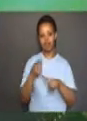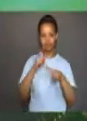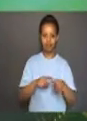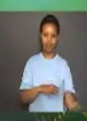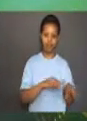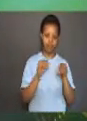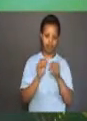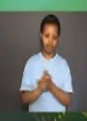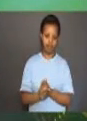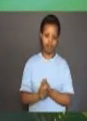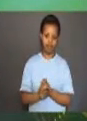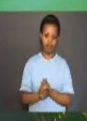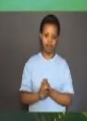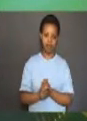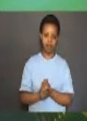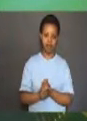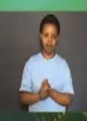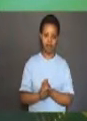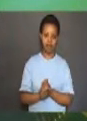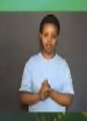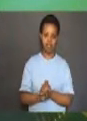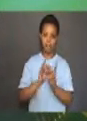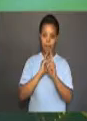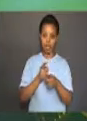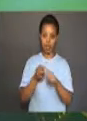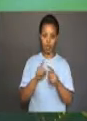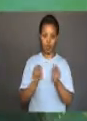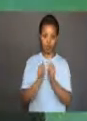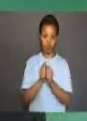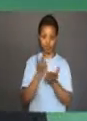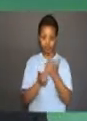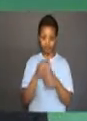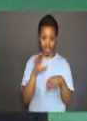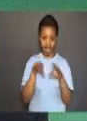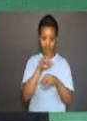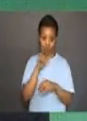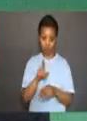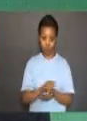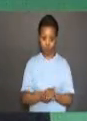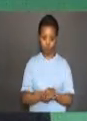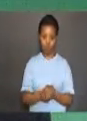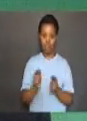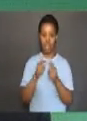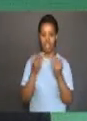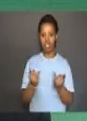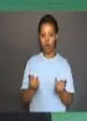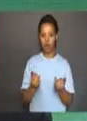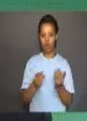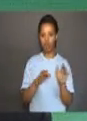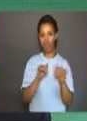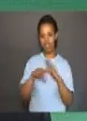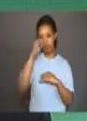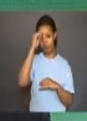Welcome back, students. Did you share your answers? As we have learned in